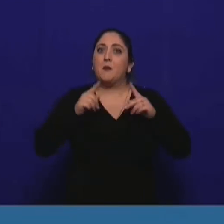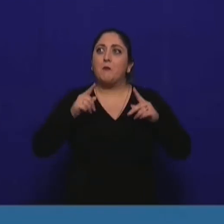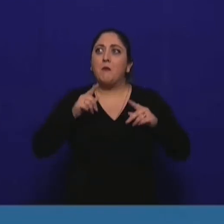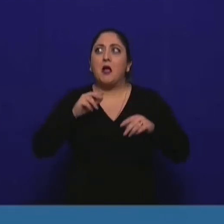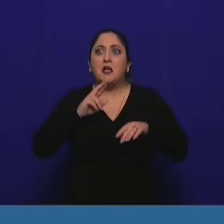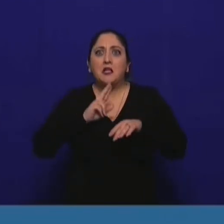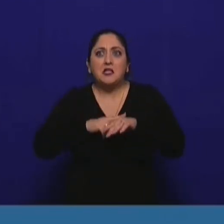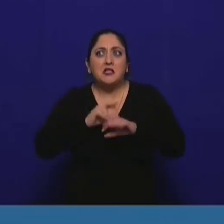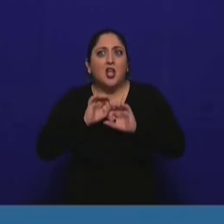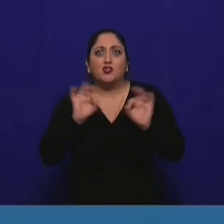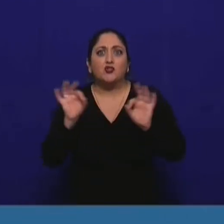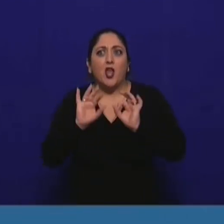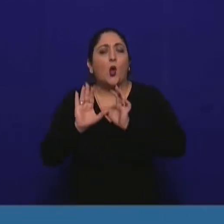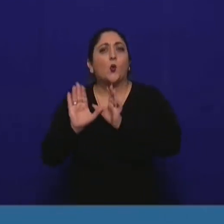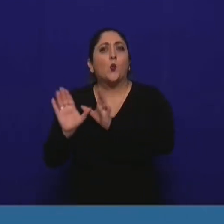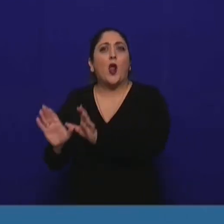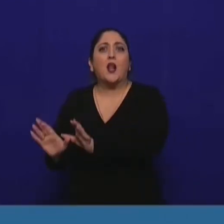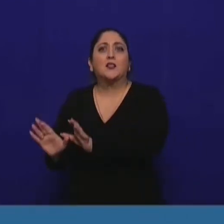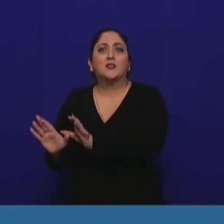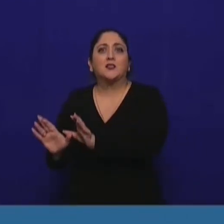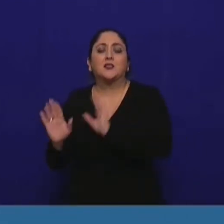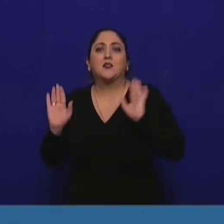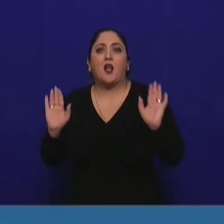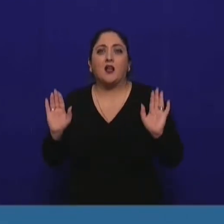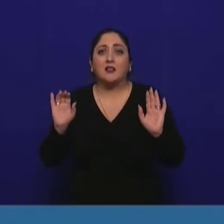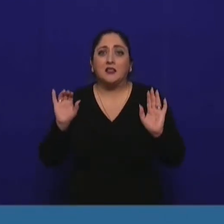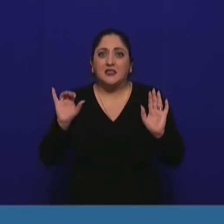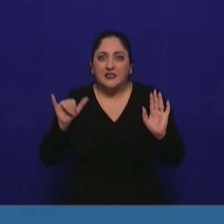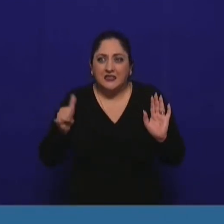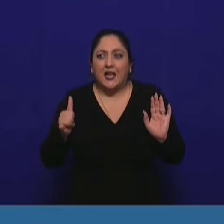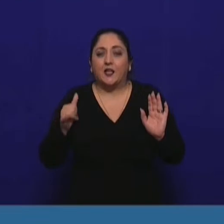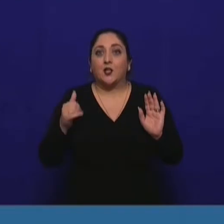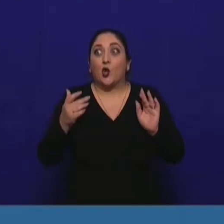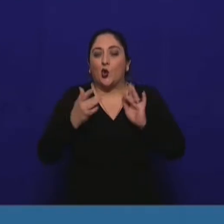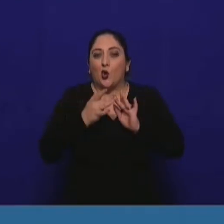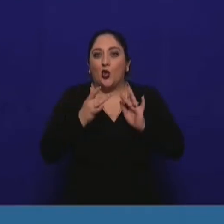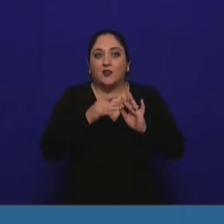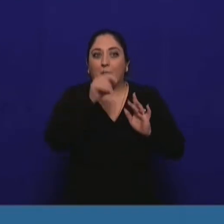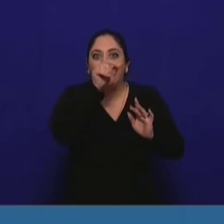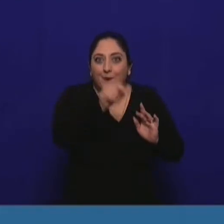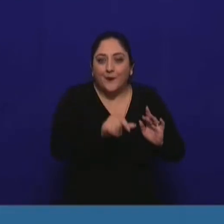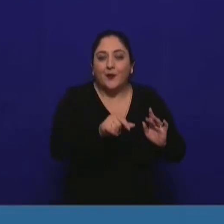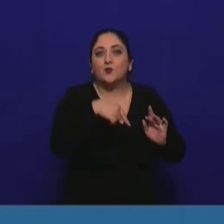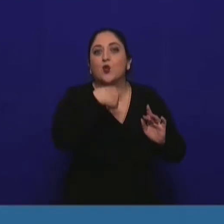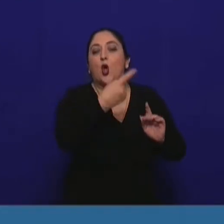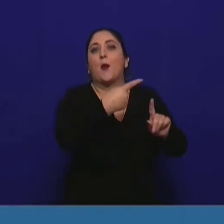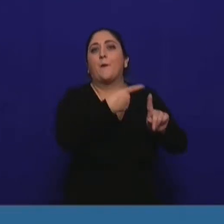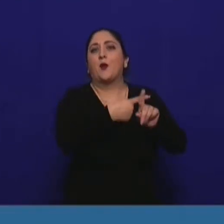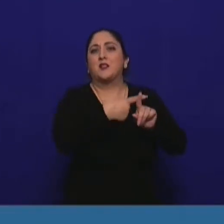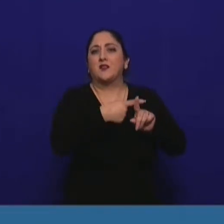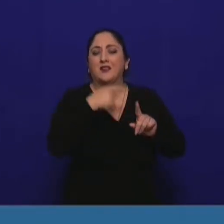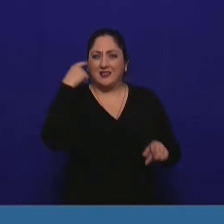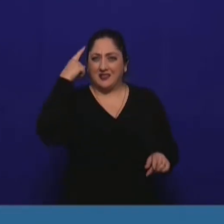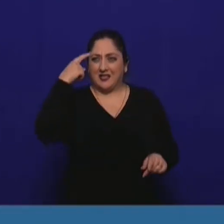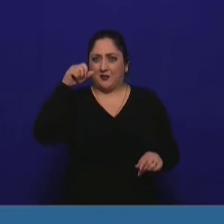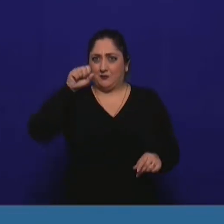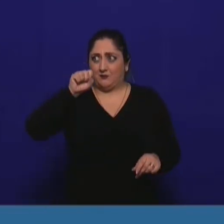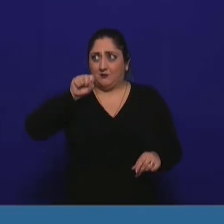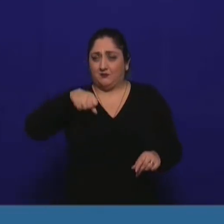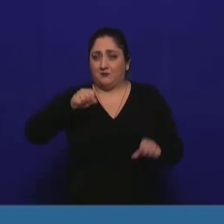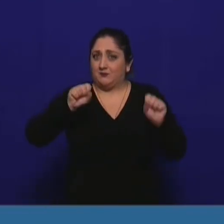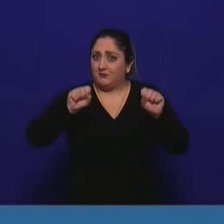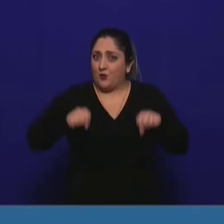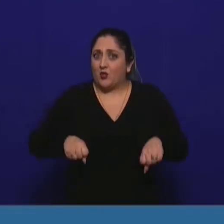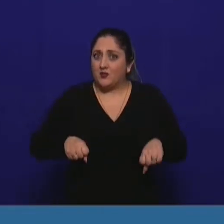l-kwarantina ġala darba ikun f'kuntatt ma' persuna li jirriżulta pożittiv. Din hija xi ħaġa li qed tiġi diskussa fuq